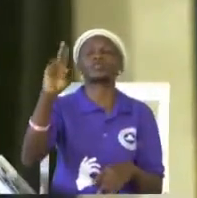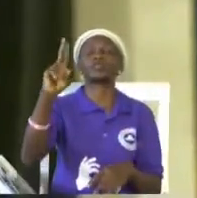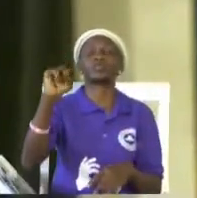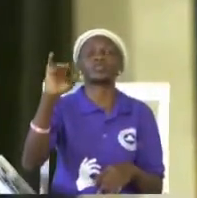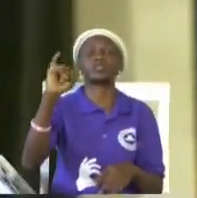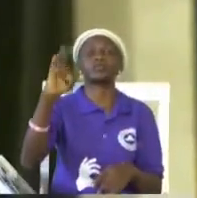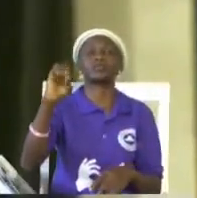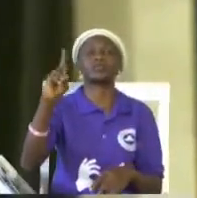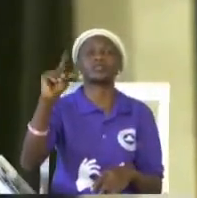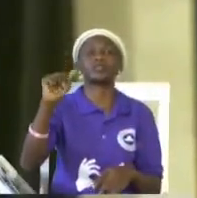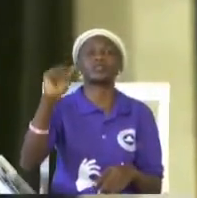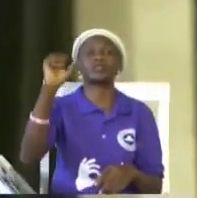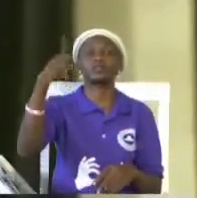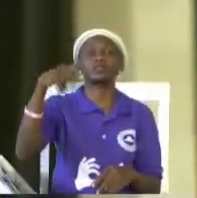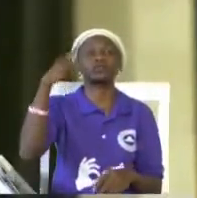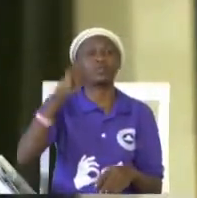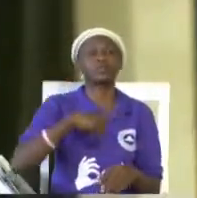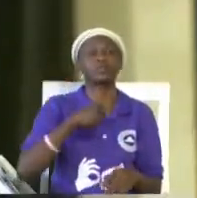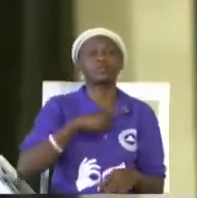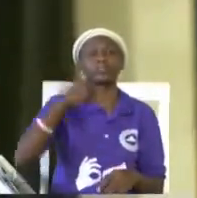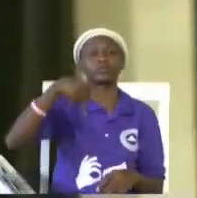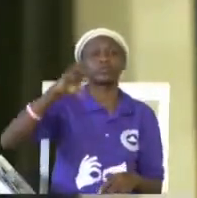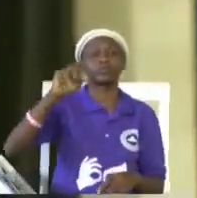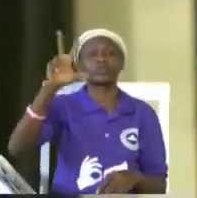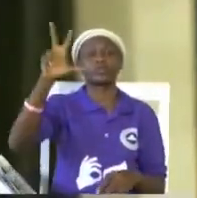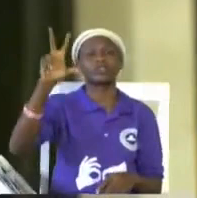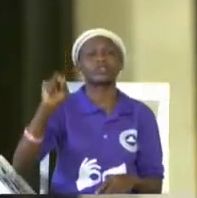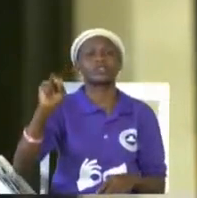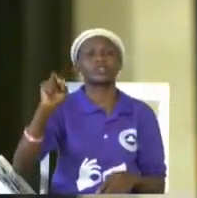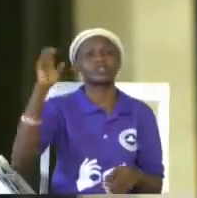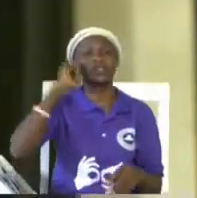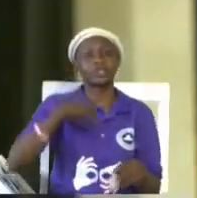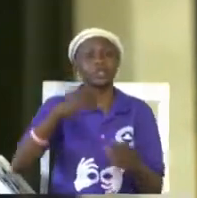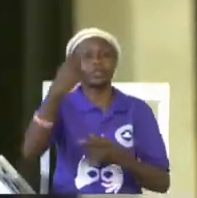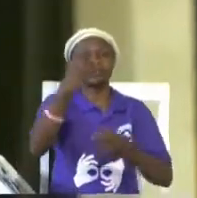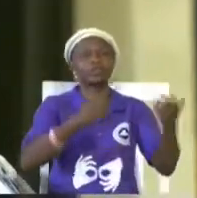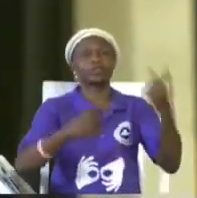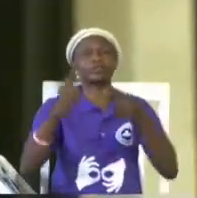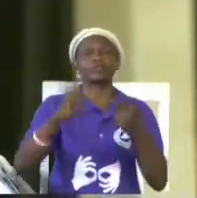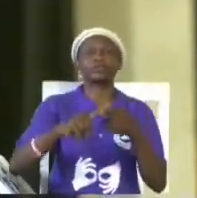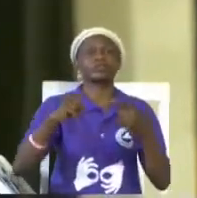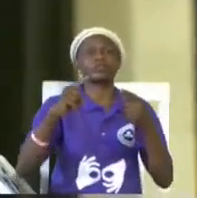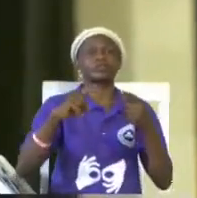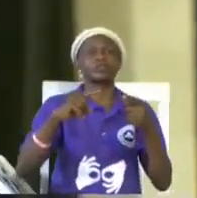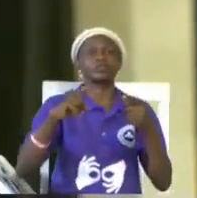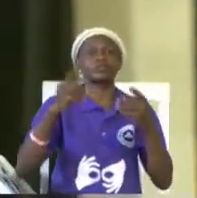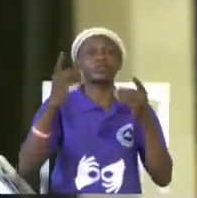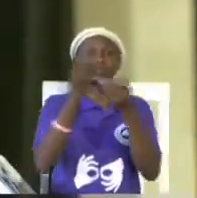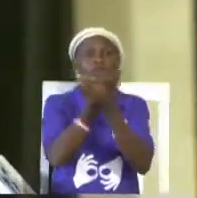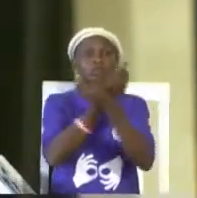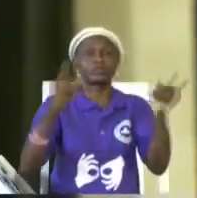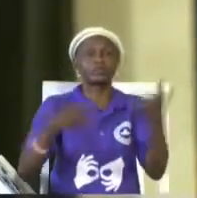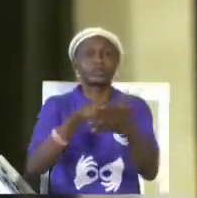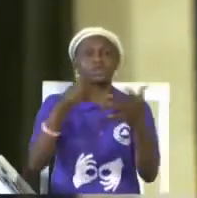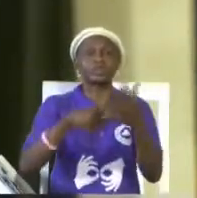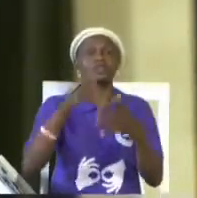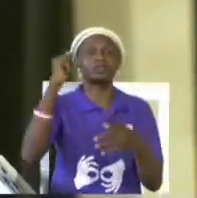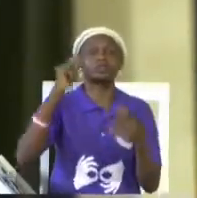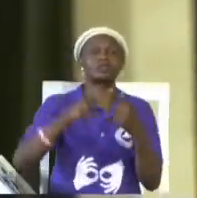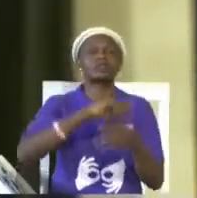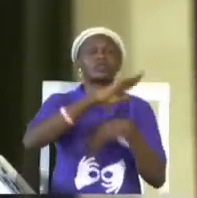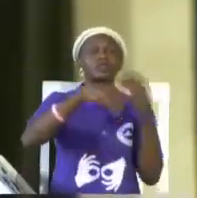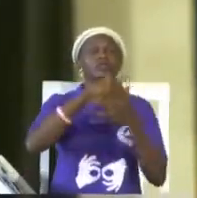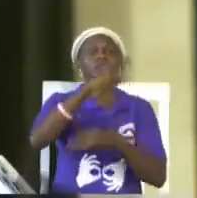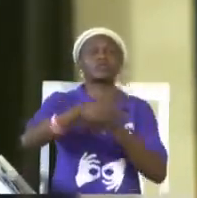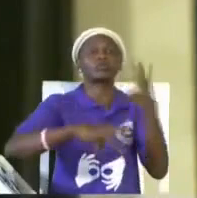Belayo, AP from Lagos Province 30. I have come to deliver this testimony to the whole